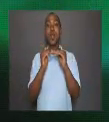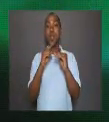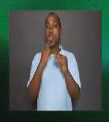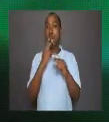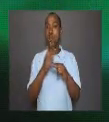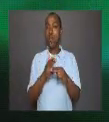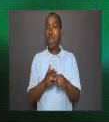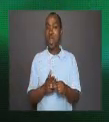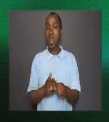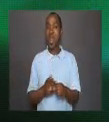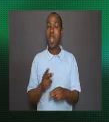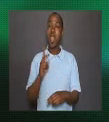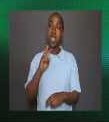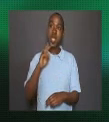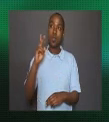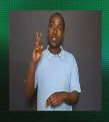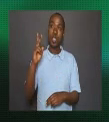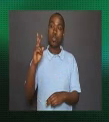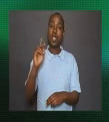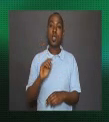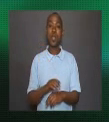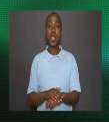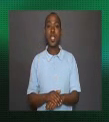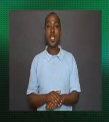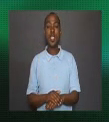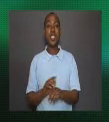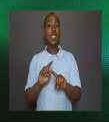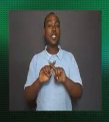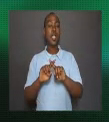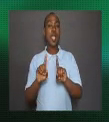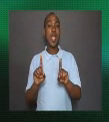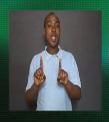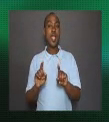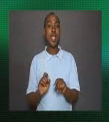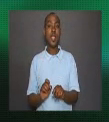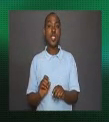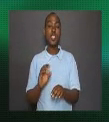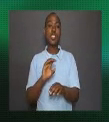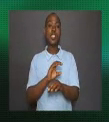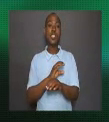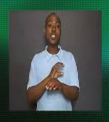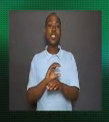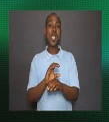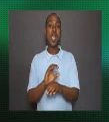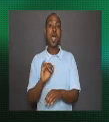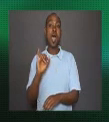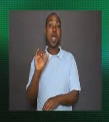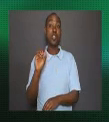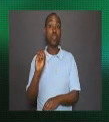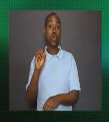As you can see from the diagram, there is a difference between cells in